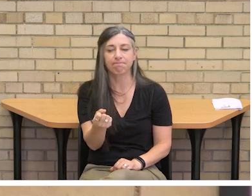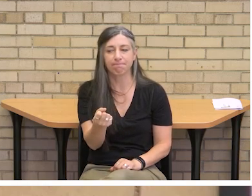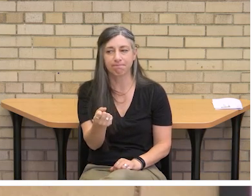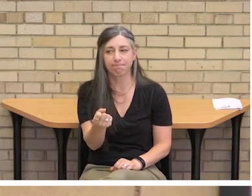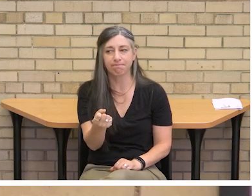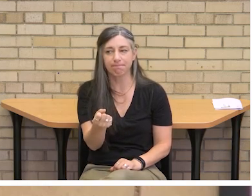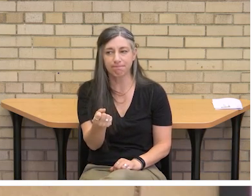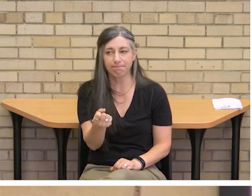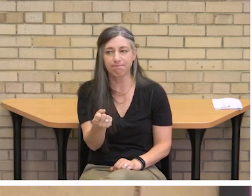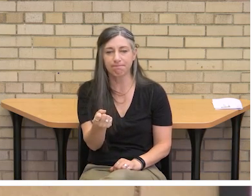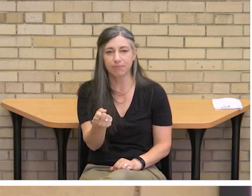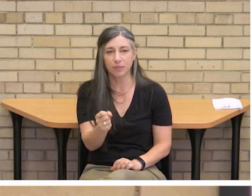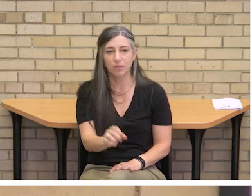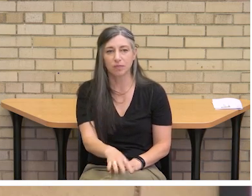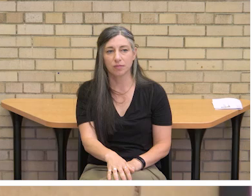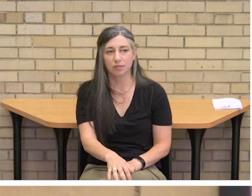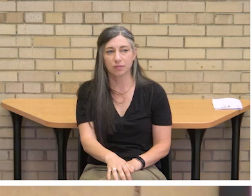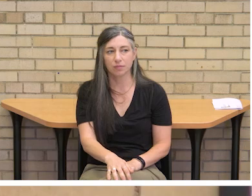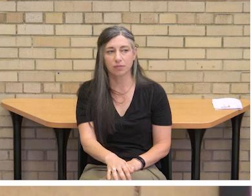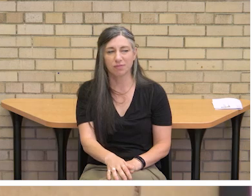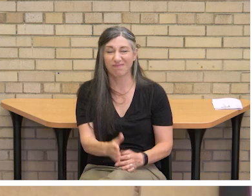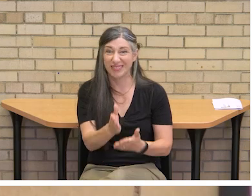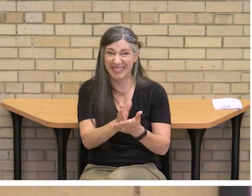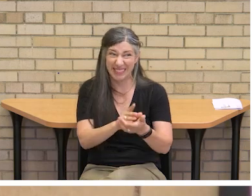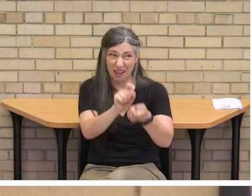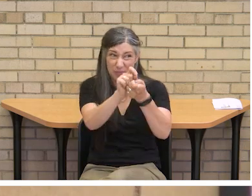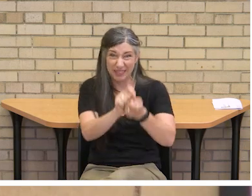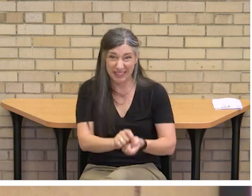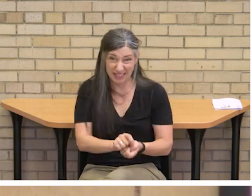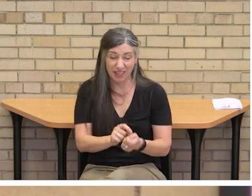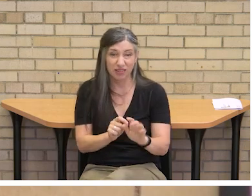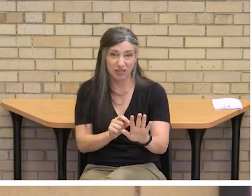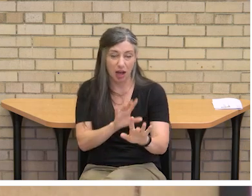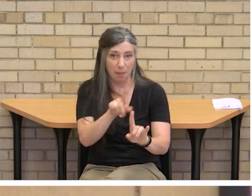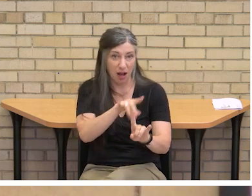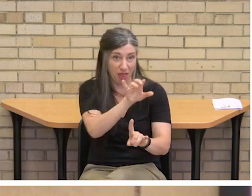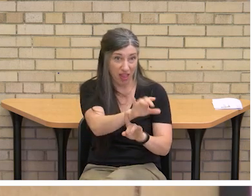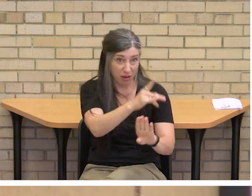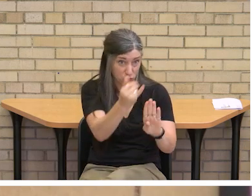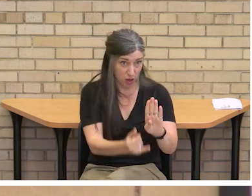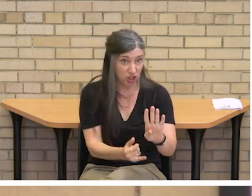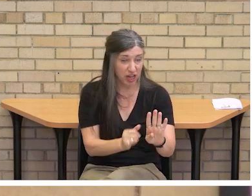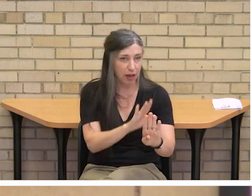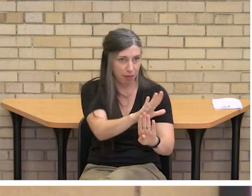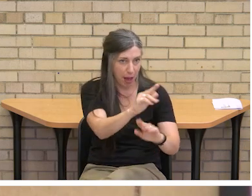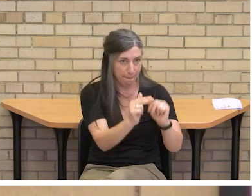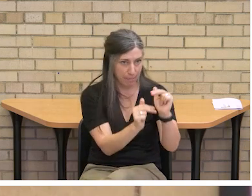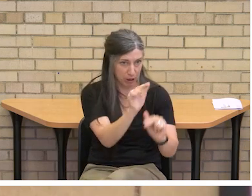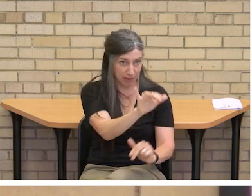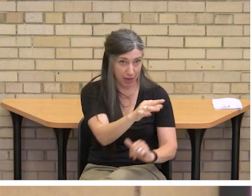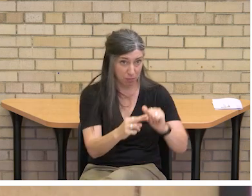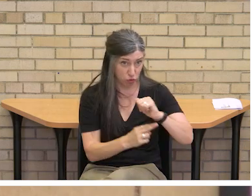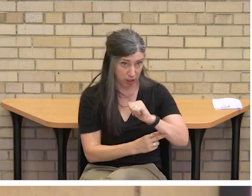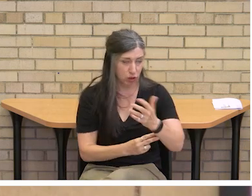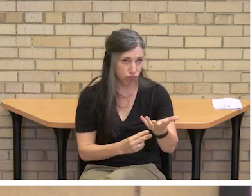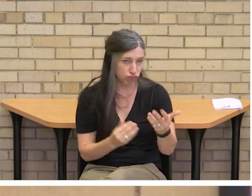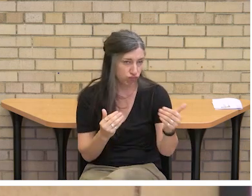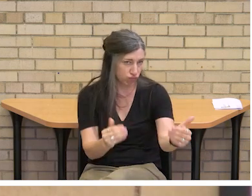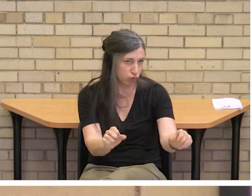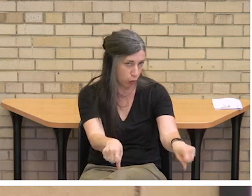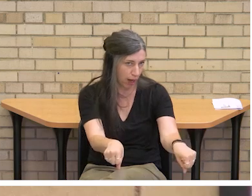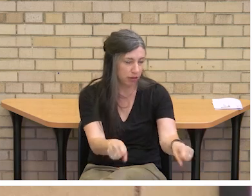there was some poor details in how that was built that allowed